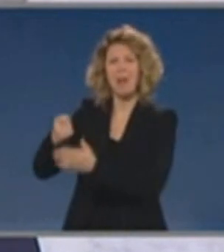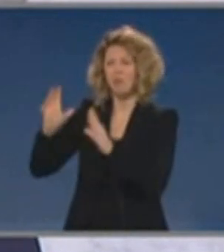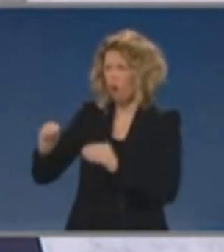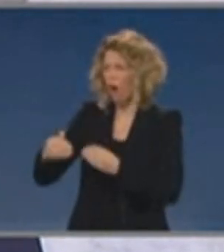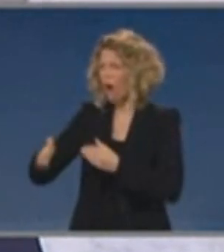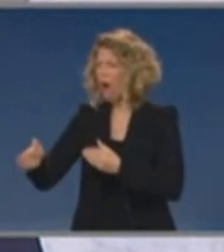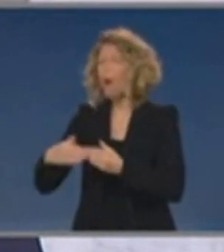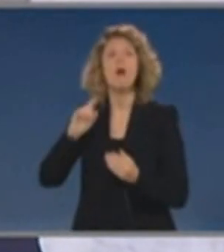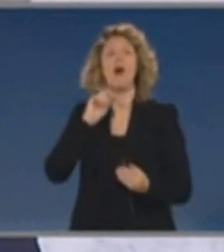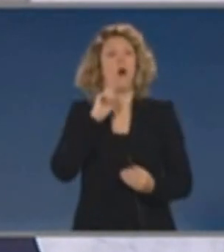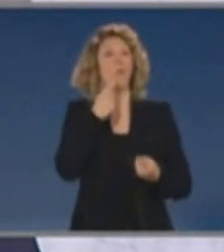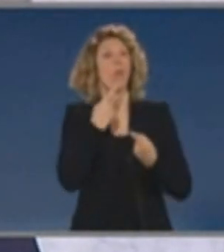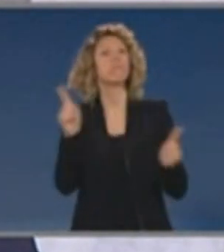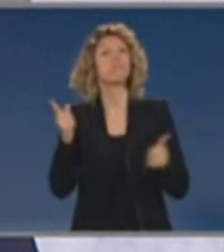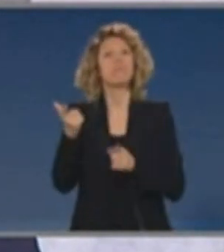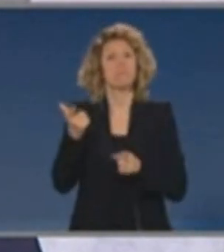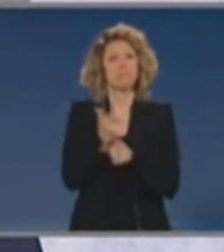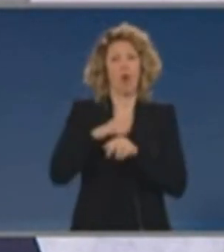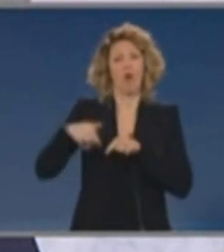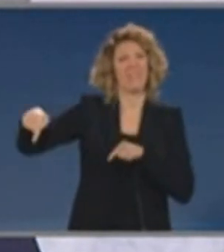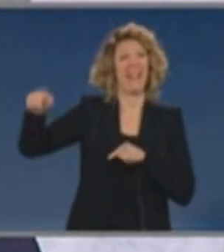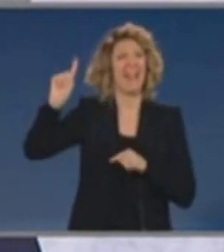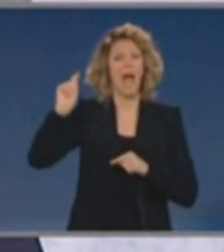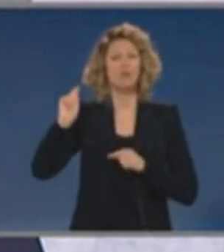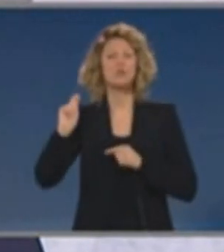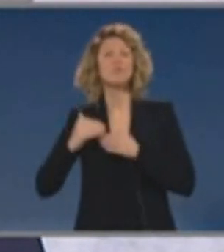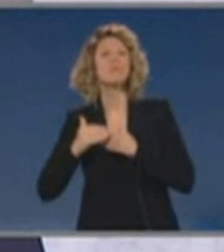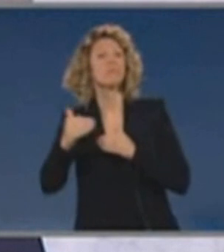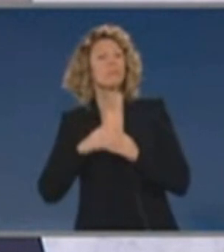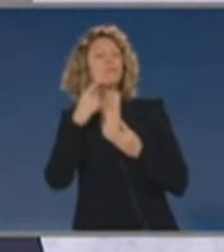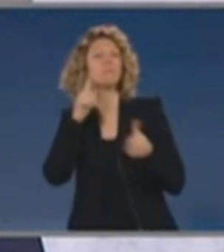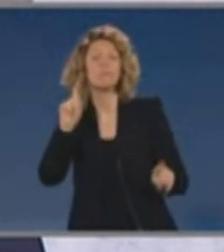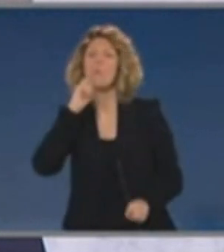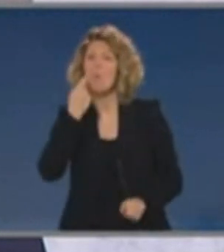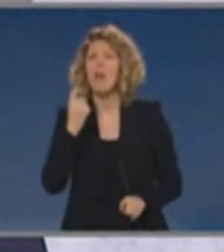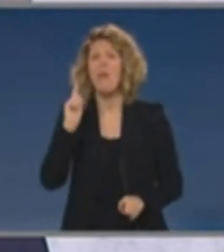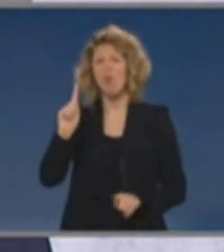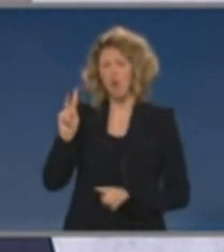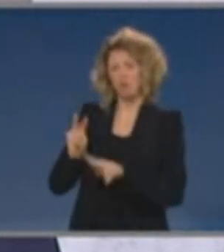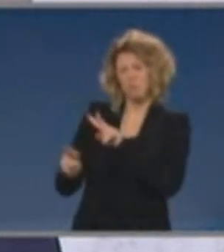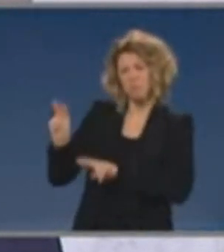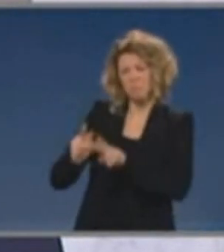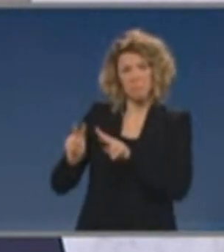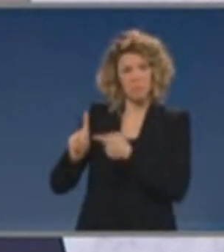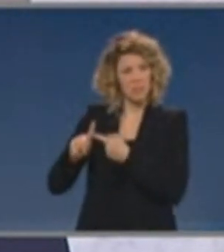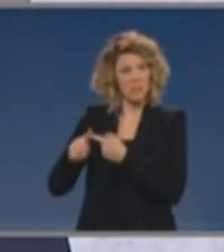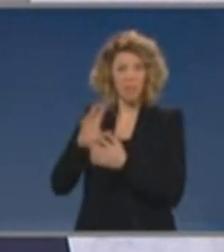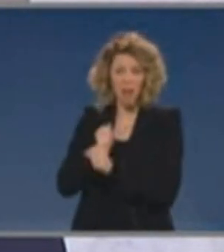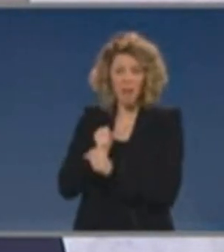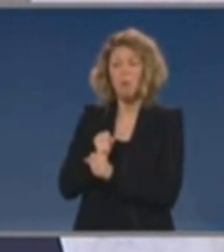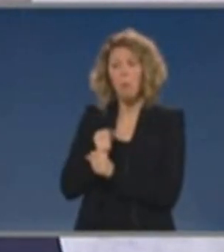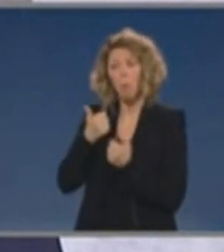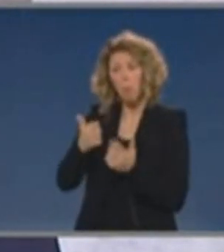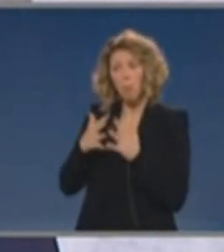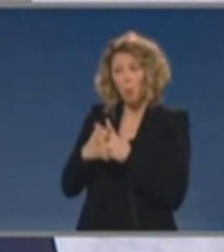not too distant future to be making further announcements about that, and that will also be made on its merits and an assessment of where the situation is at